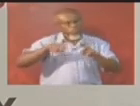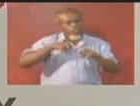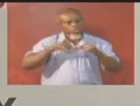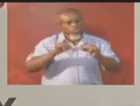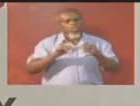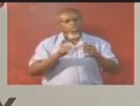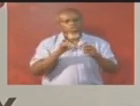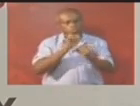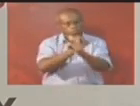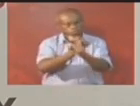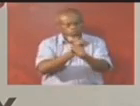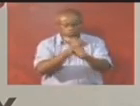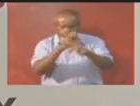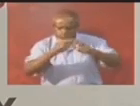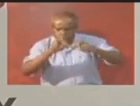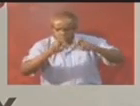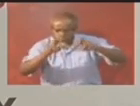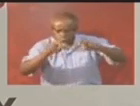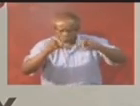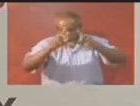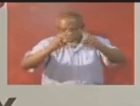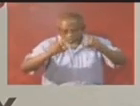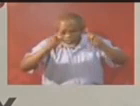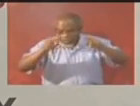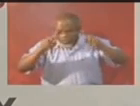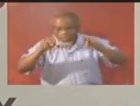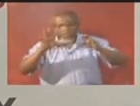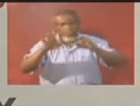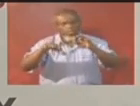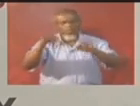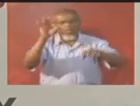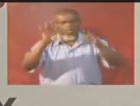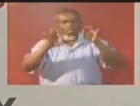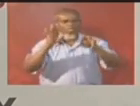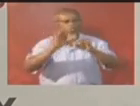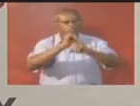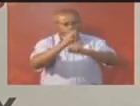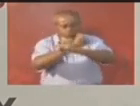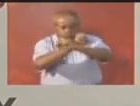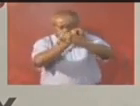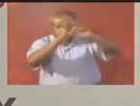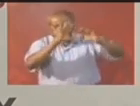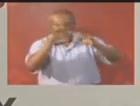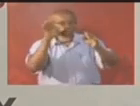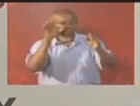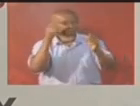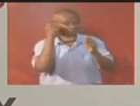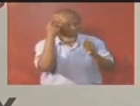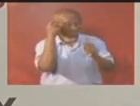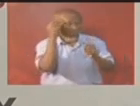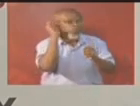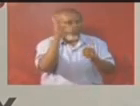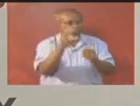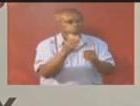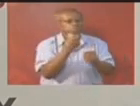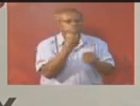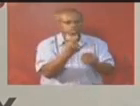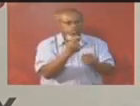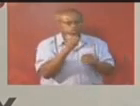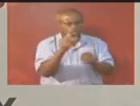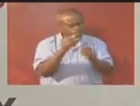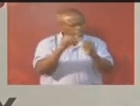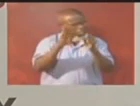sequencing. And when we have a clearer, better picture of that, we will be able to give you a more accurate idea, not of the numbers, but of the